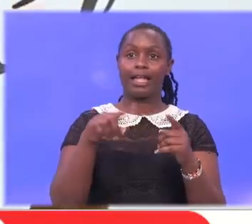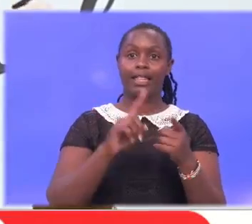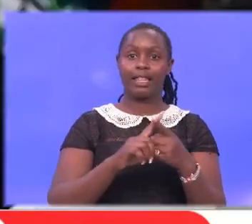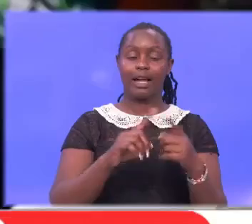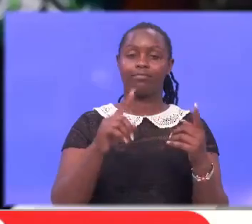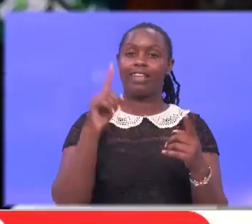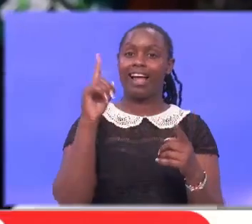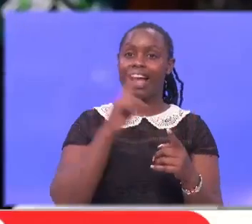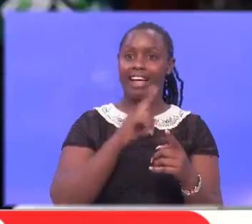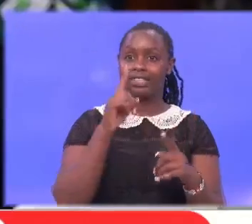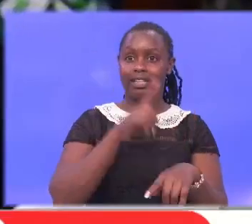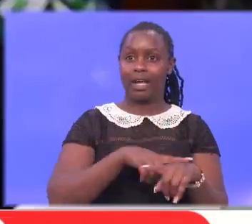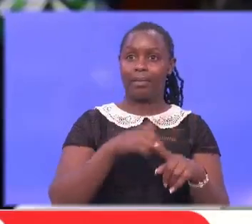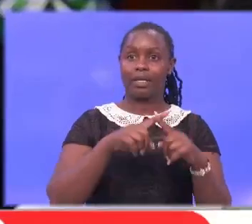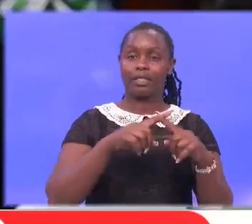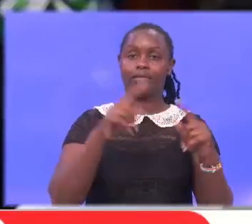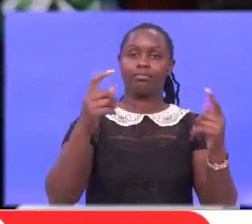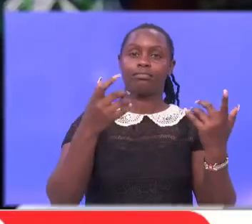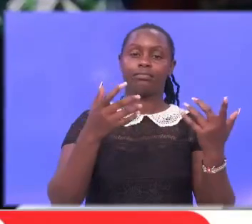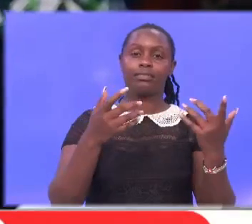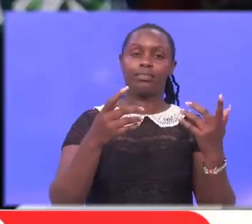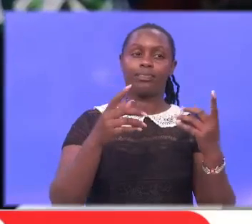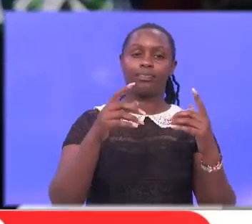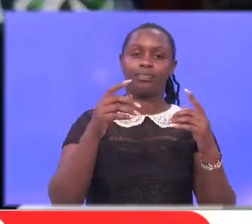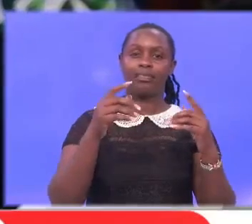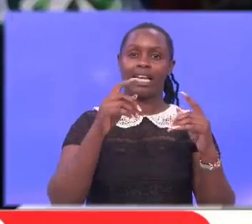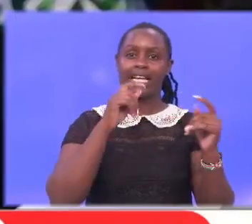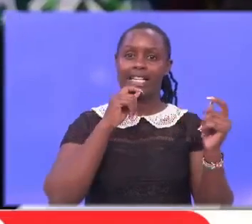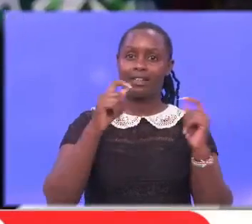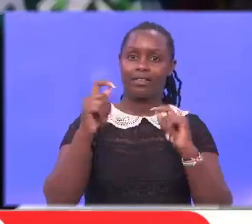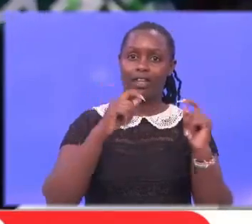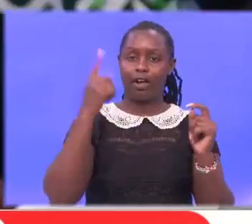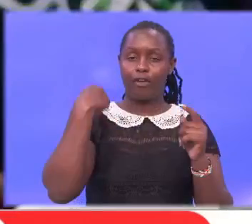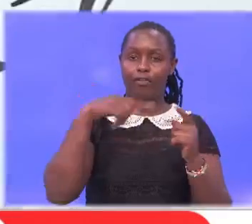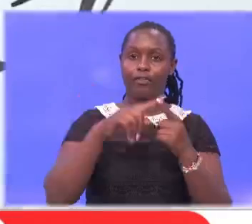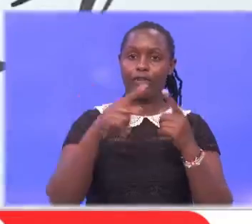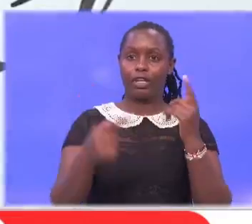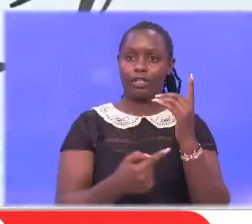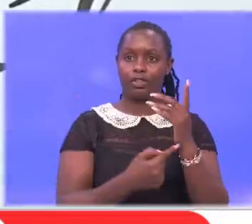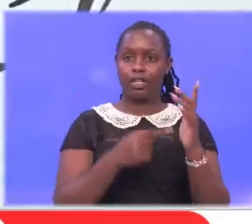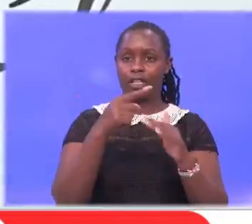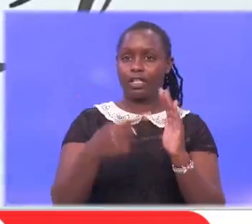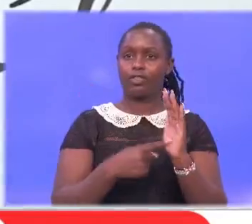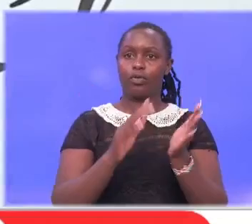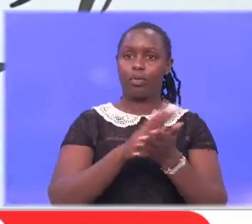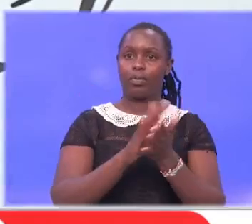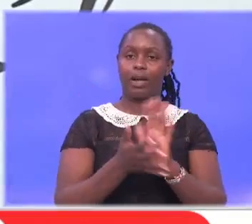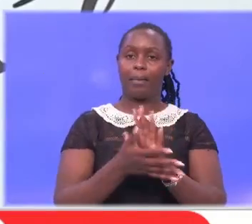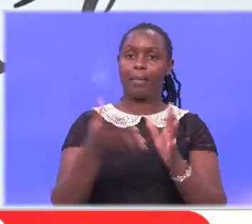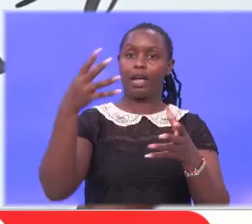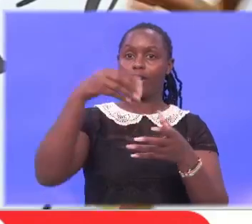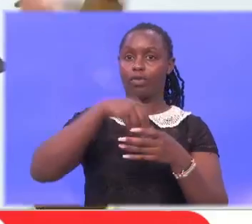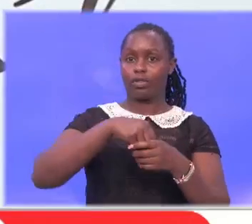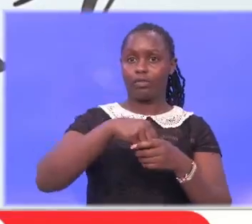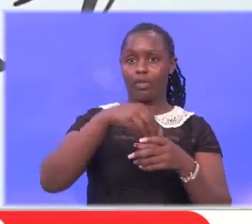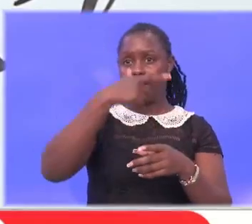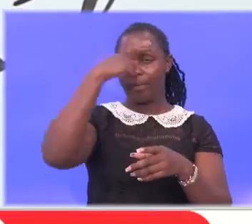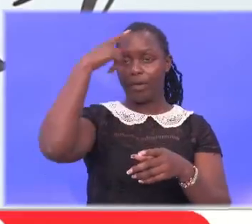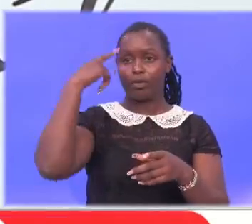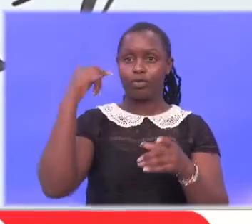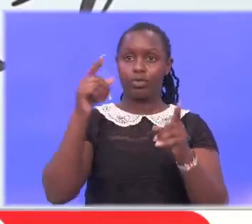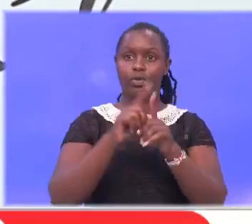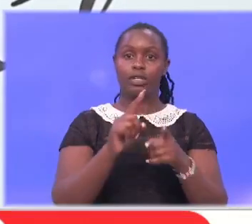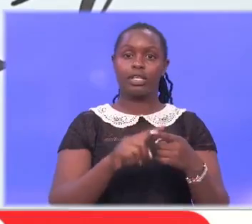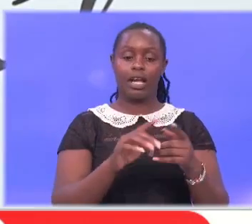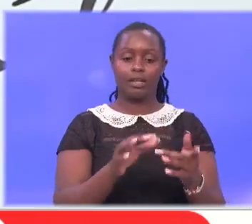lot of inclusivity because there are people in this country who feel they've been marginalized for one reason or another, particularly in the border